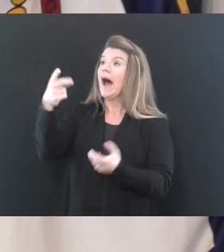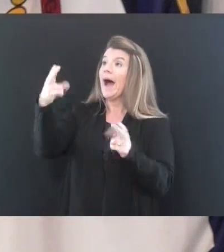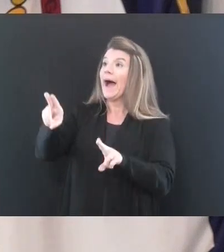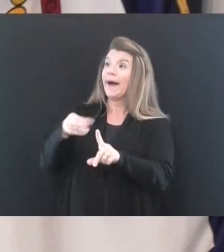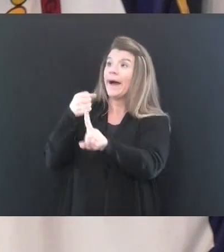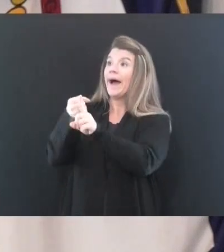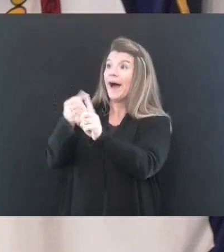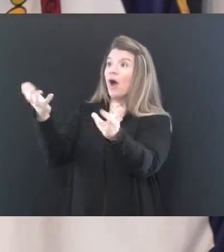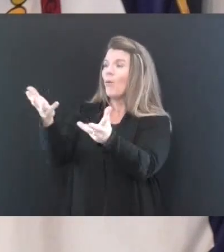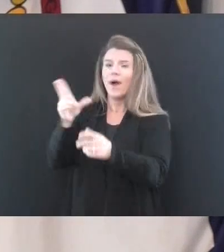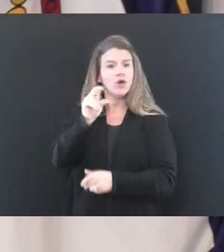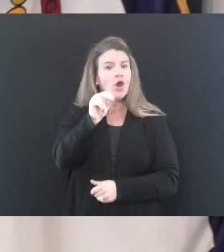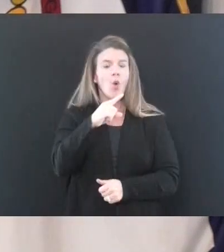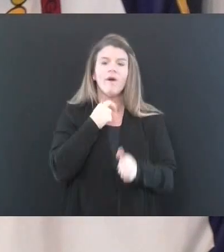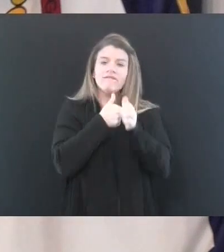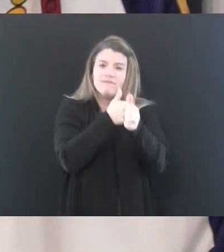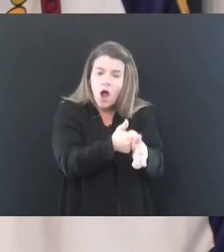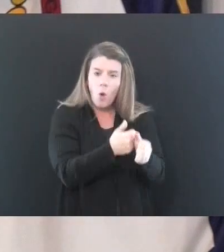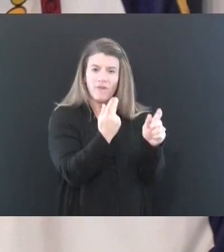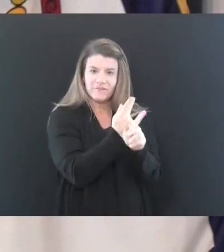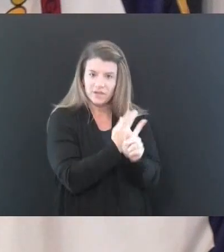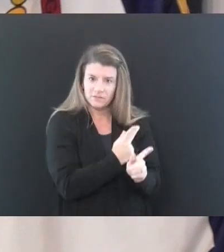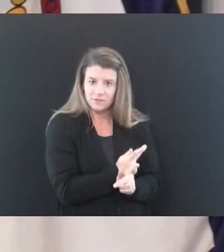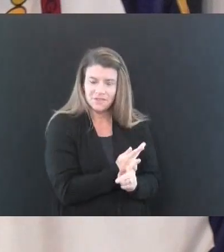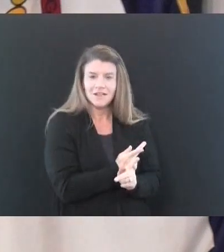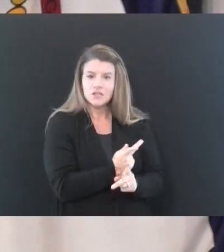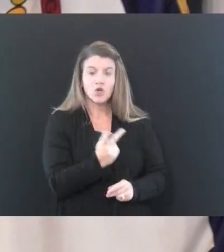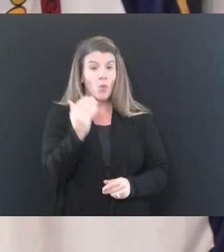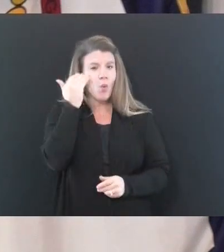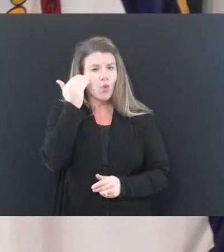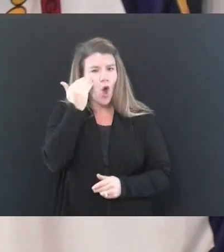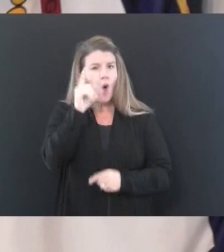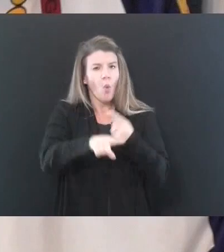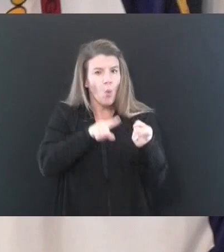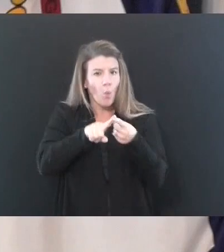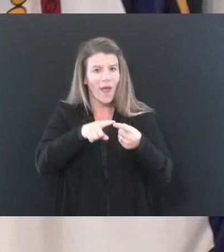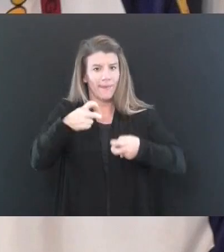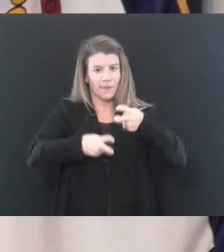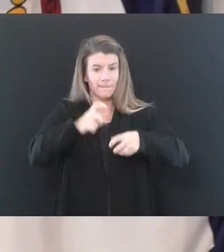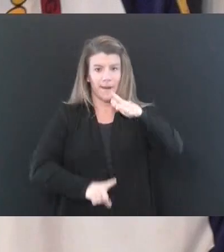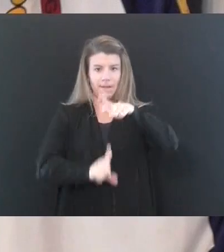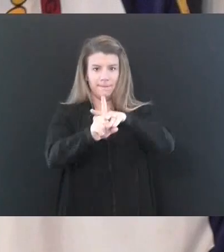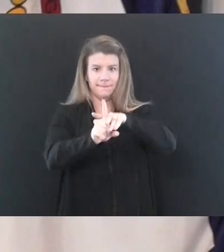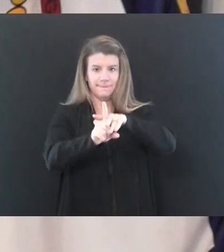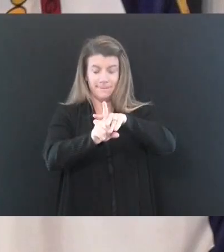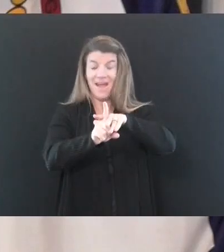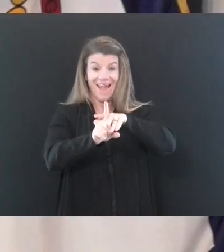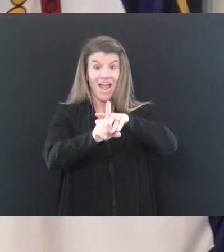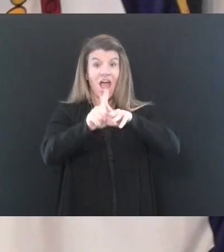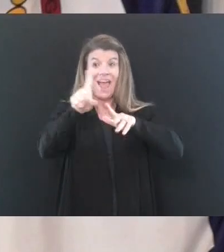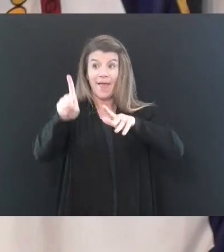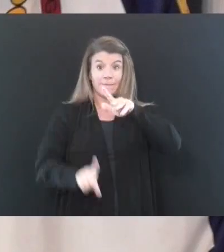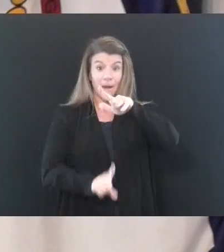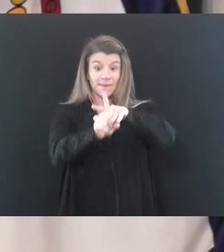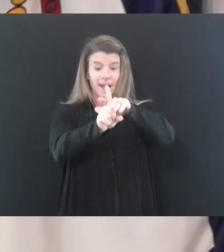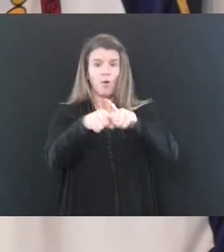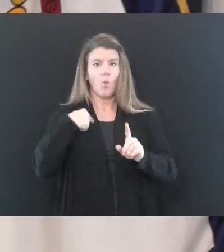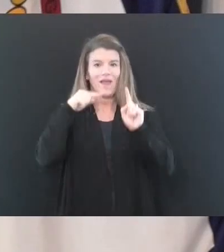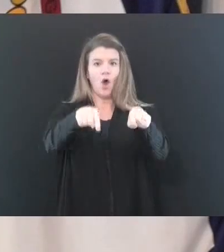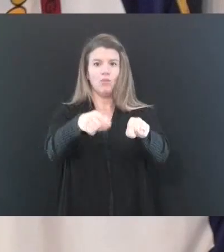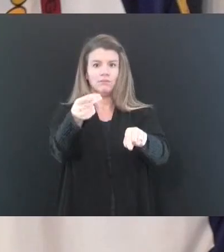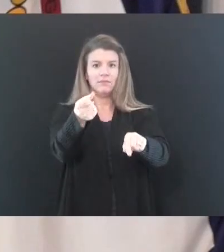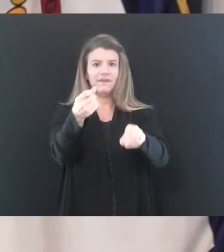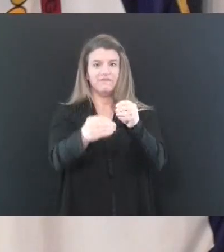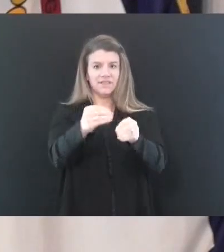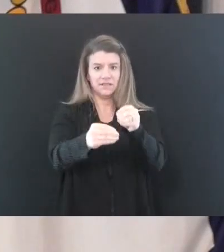everything, we're going to absolutely know when we have a problem. And then when we have a problem, we're going to run to the fire. So